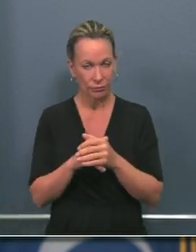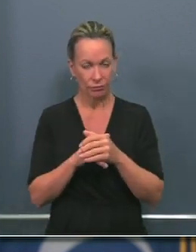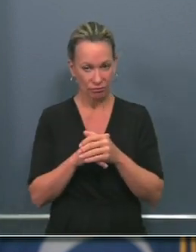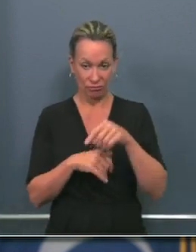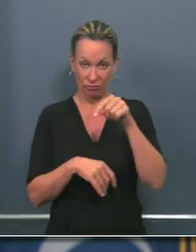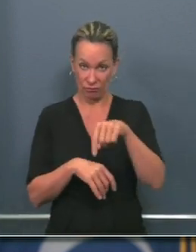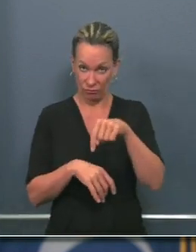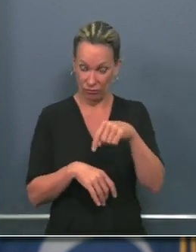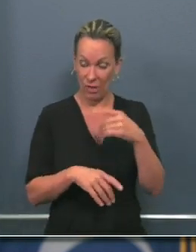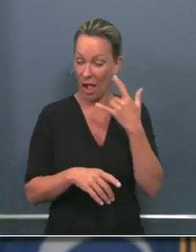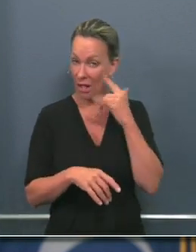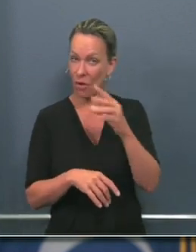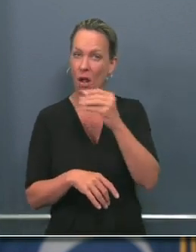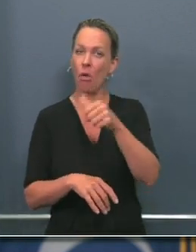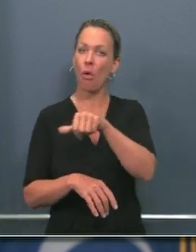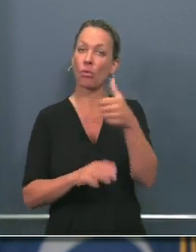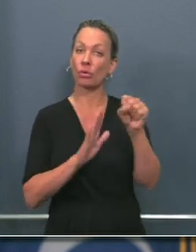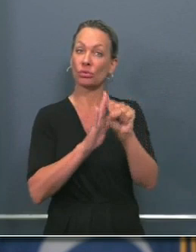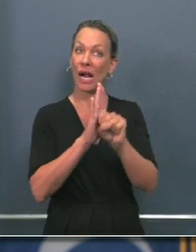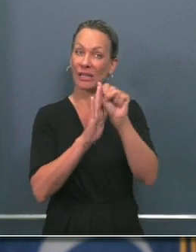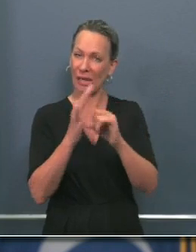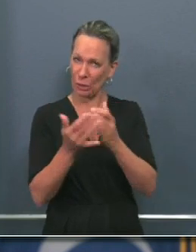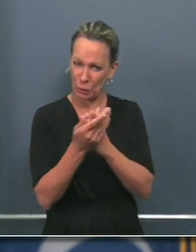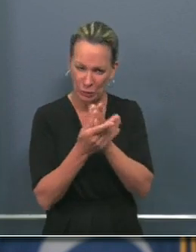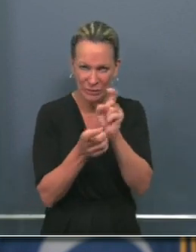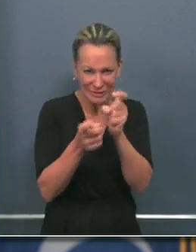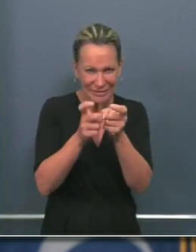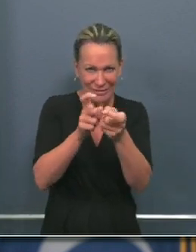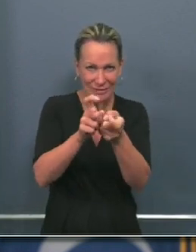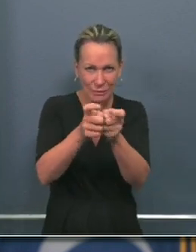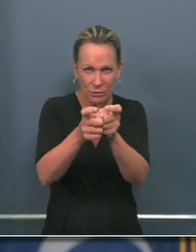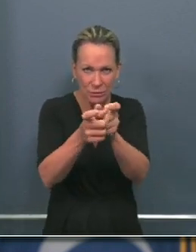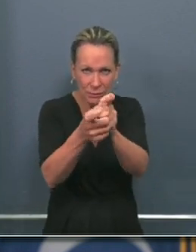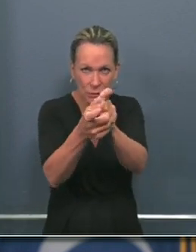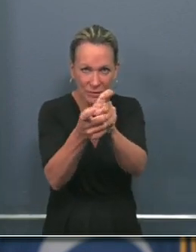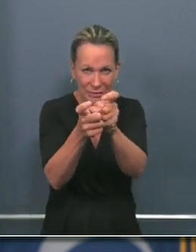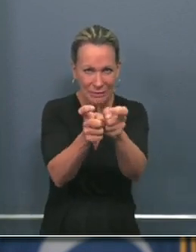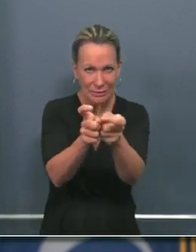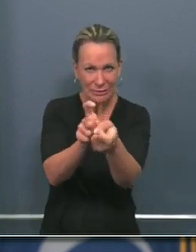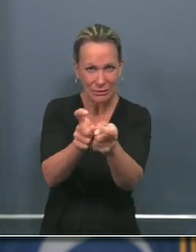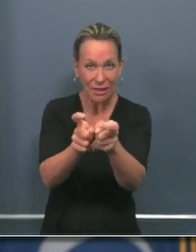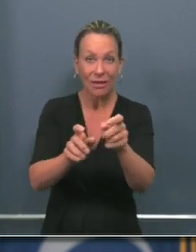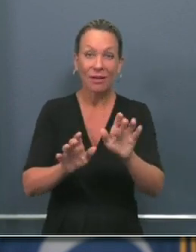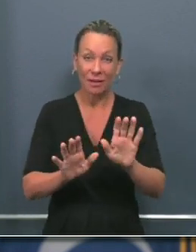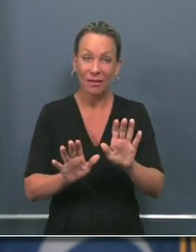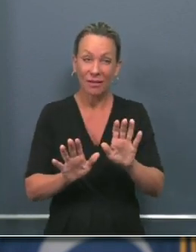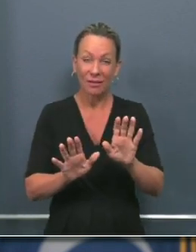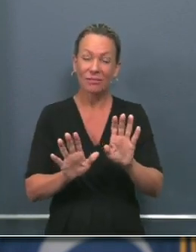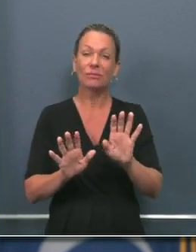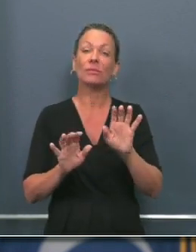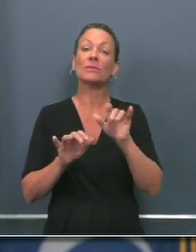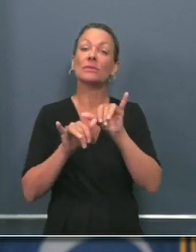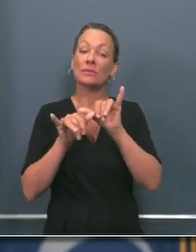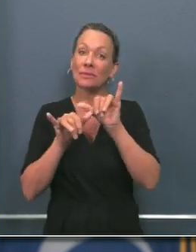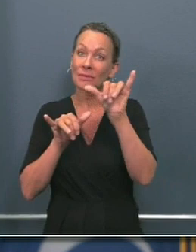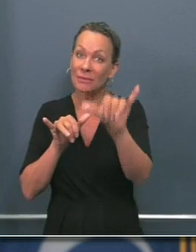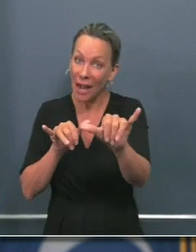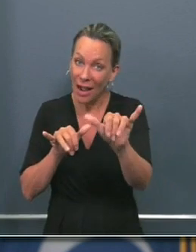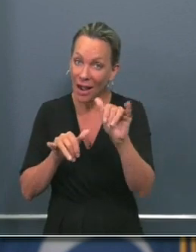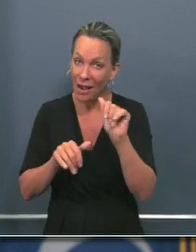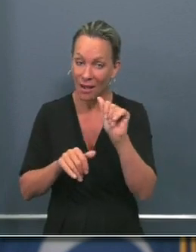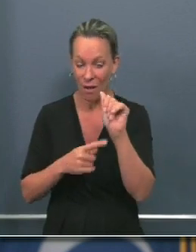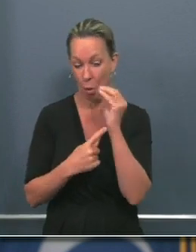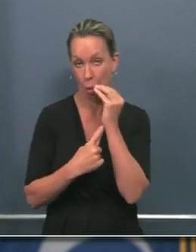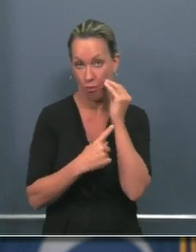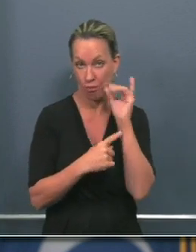need for people to be vigilant, arguably now even more than ever. The message in the past was rather straightforward: stay